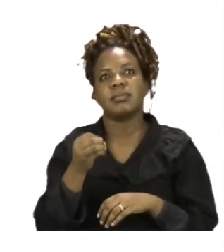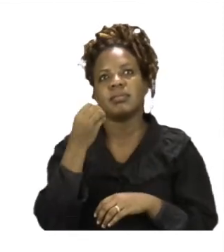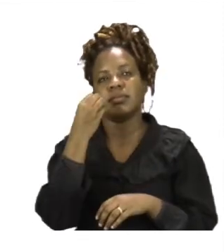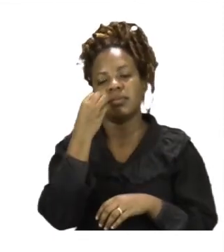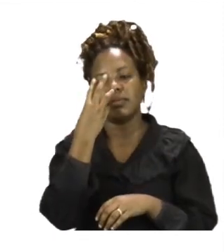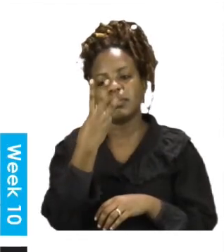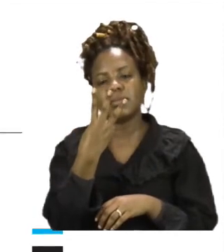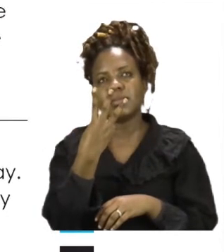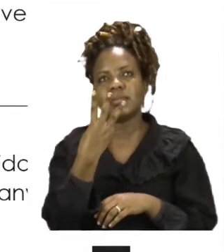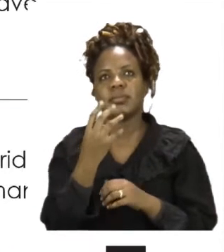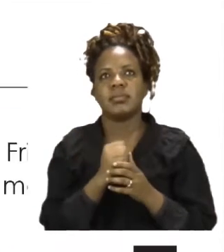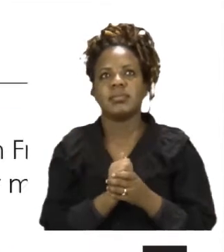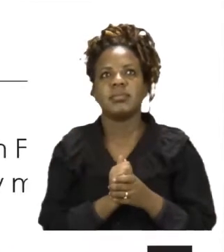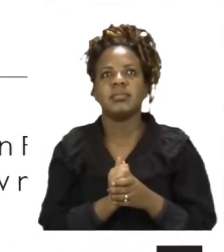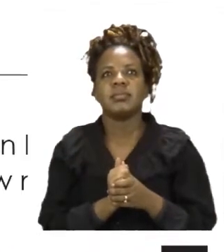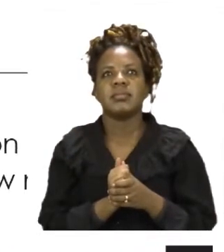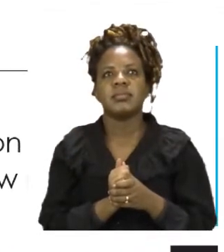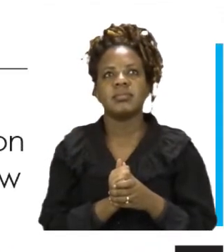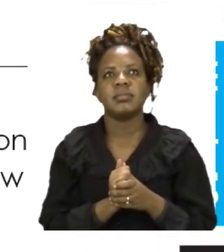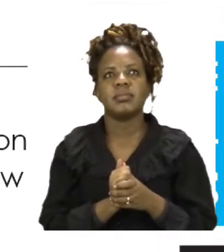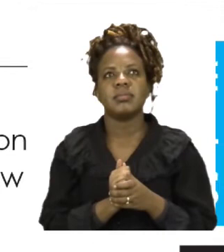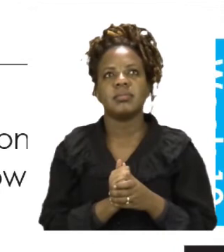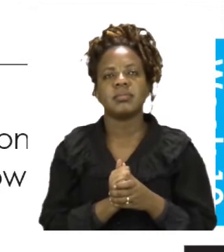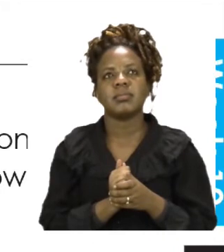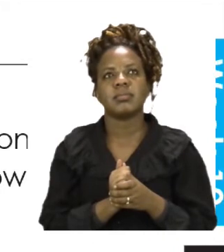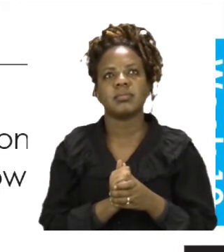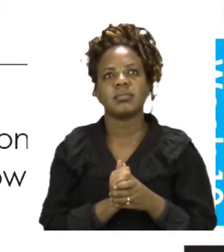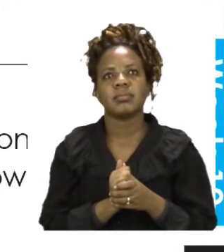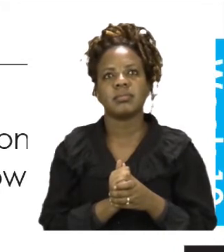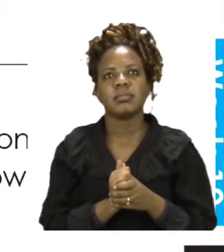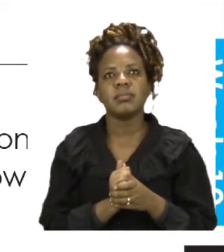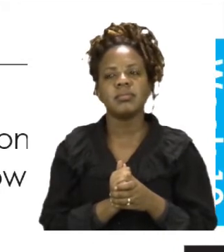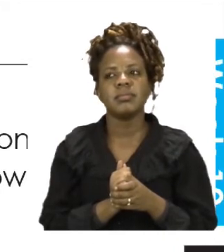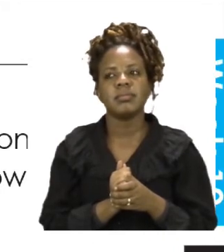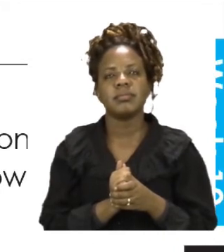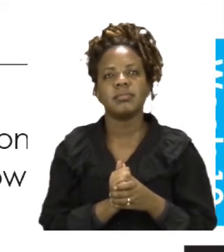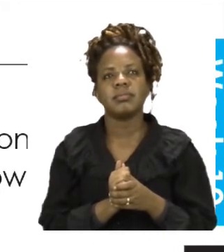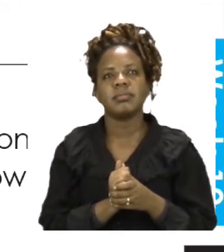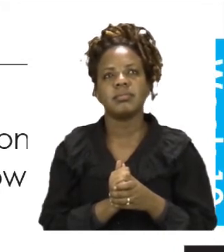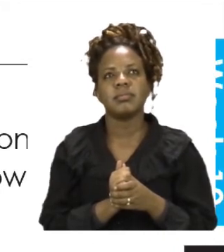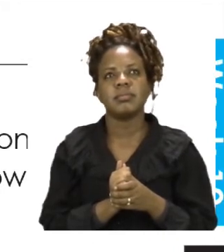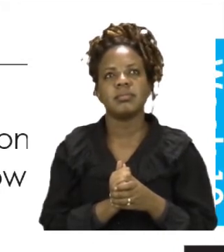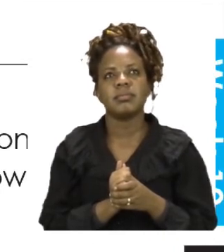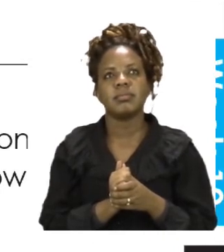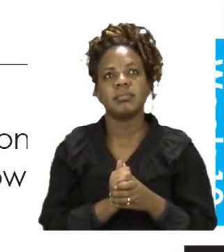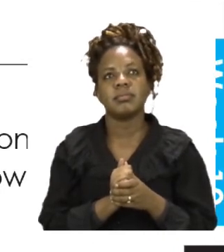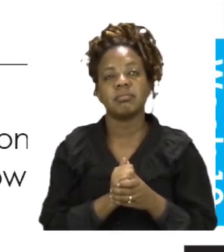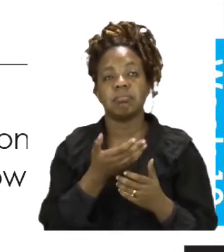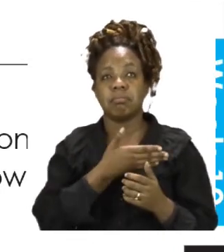let us take a look at what number 3 says. Number 3 says, Miss